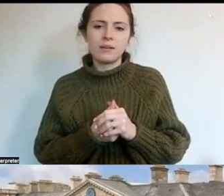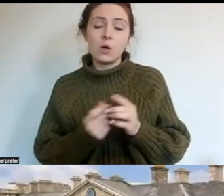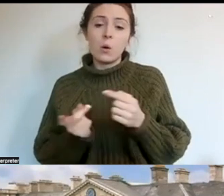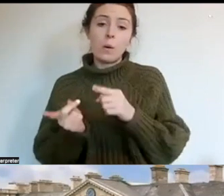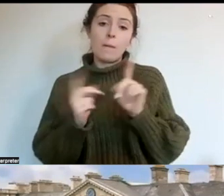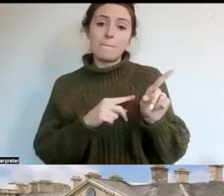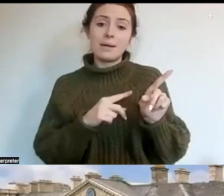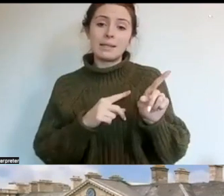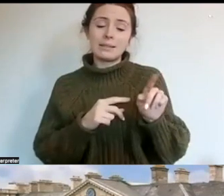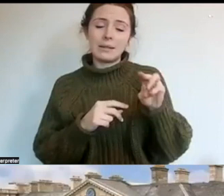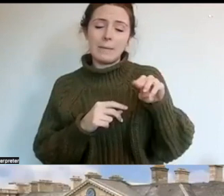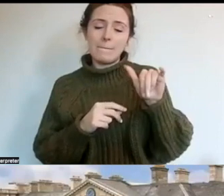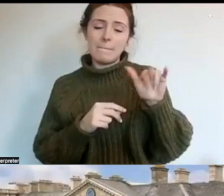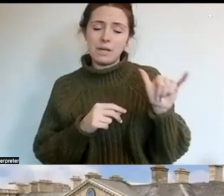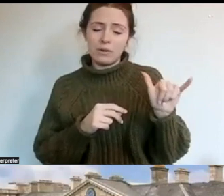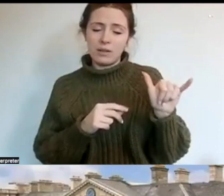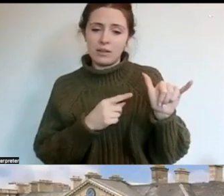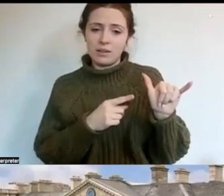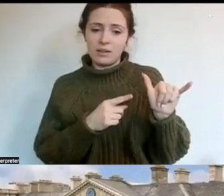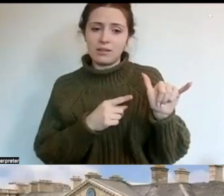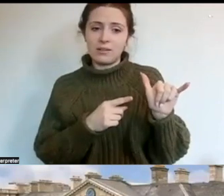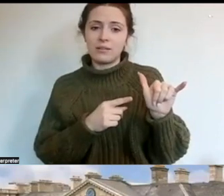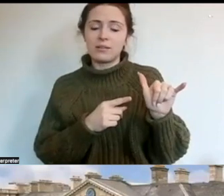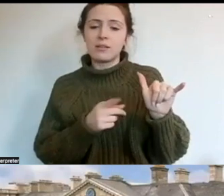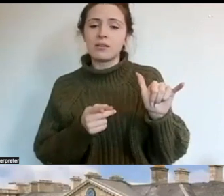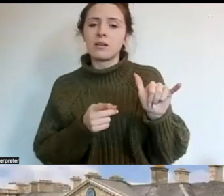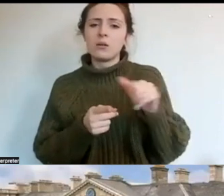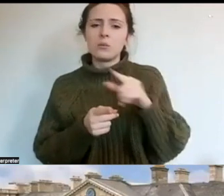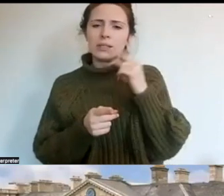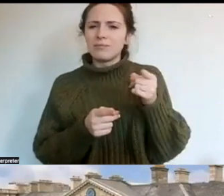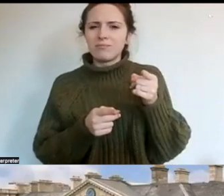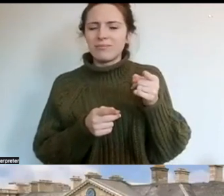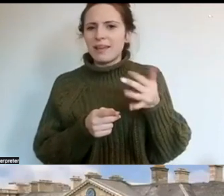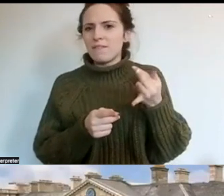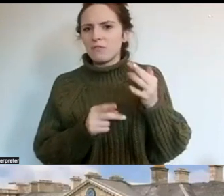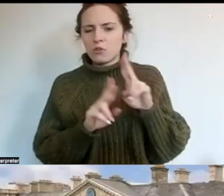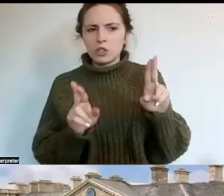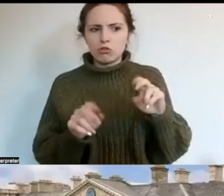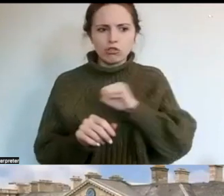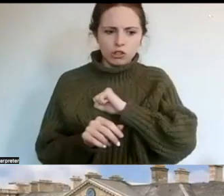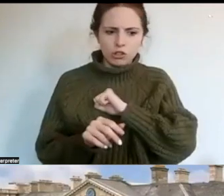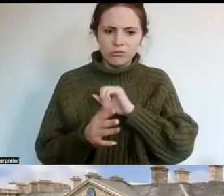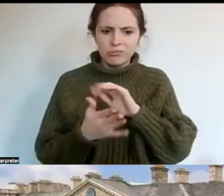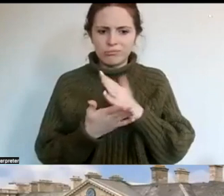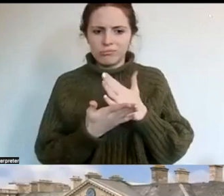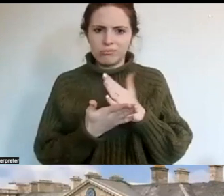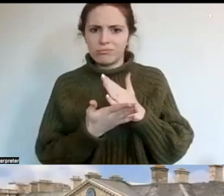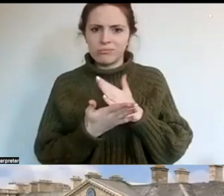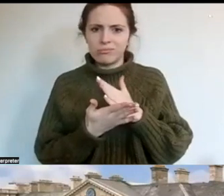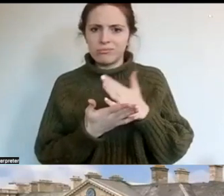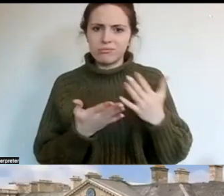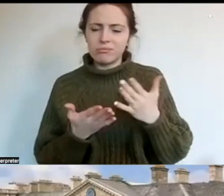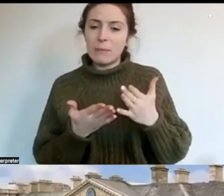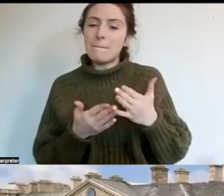Just to go back really to what Mary was saying and to what Marie Anne's saying, that lack of certainty, I think, has a